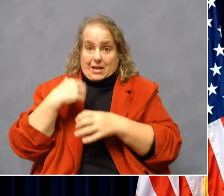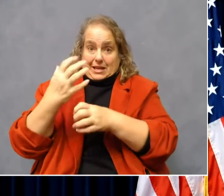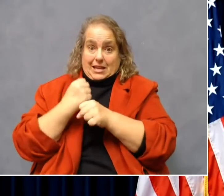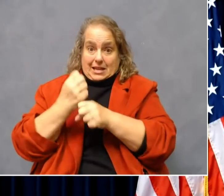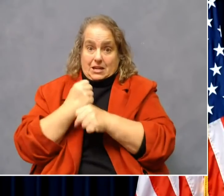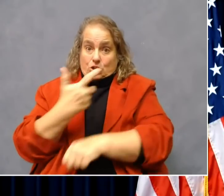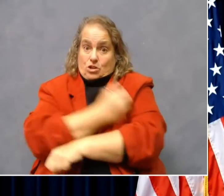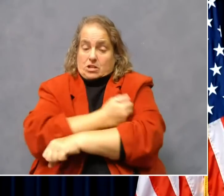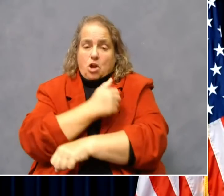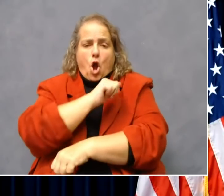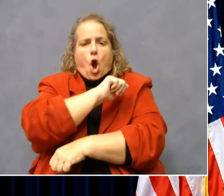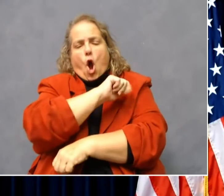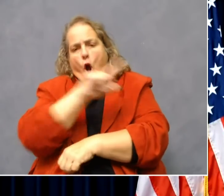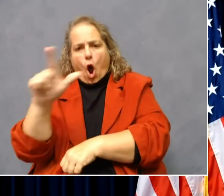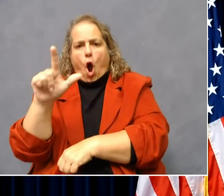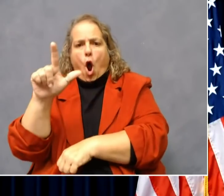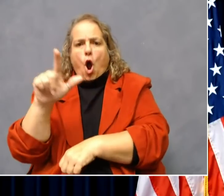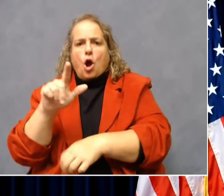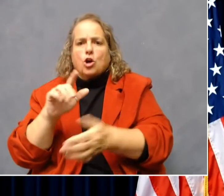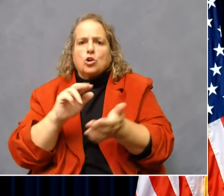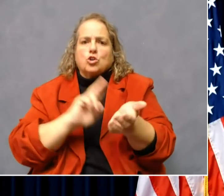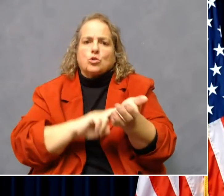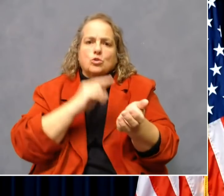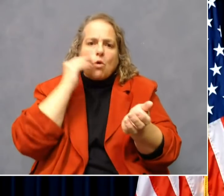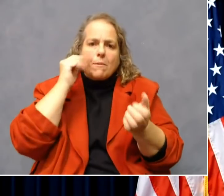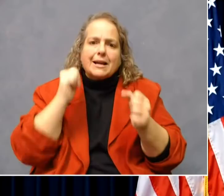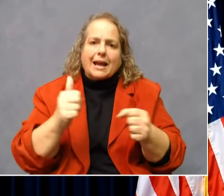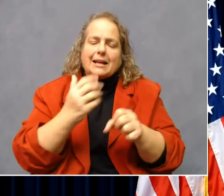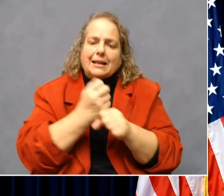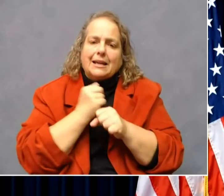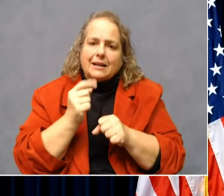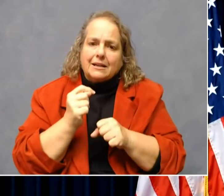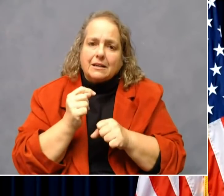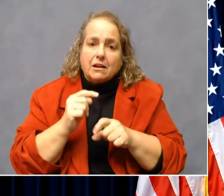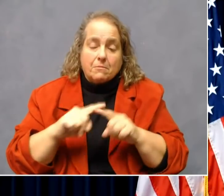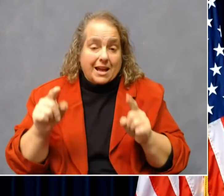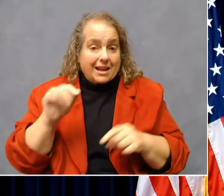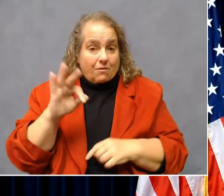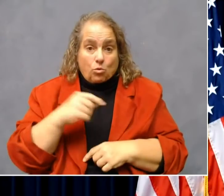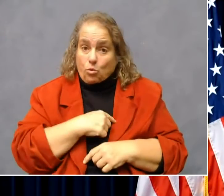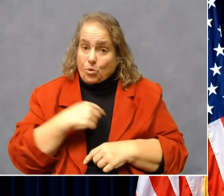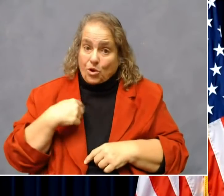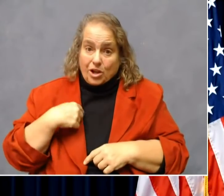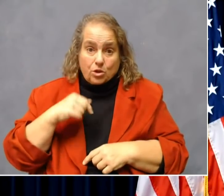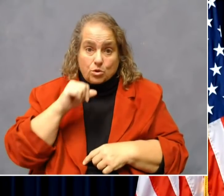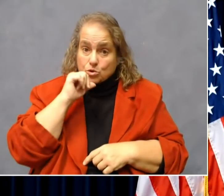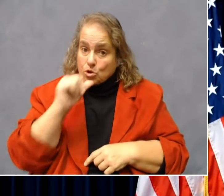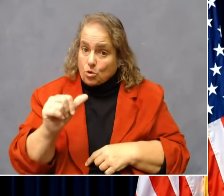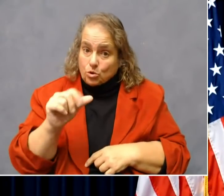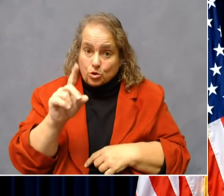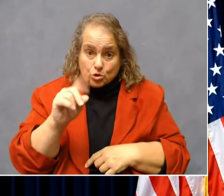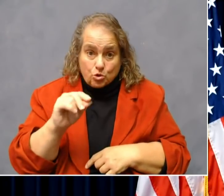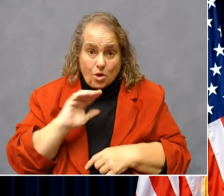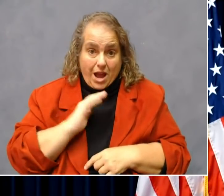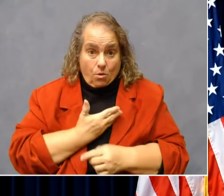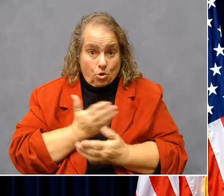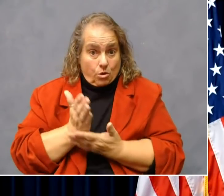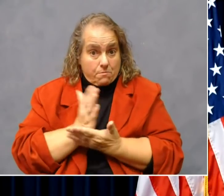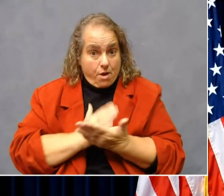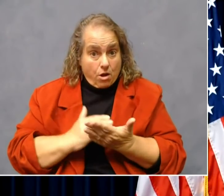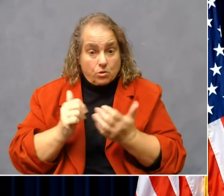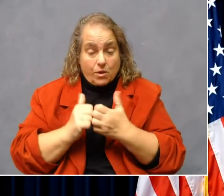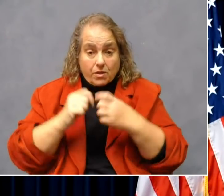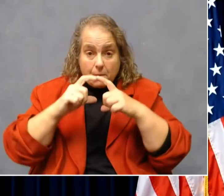But we don't do our part between now and then. There are a number of people in those facilities that'll never get to see that vaccine or get the benefit